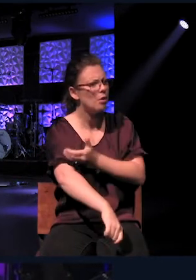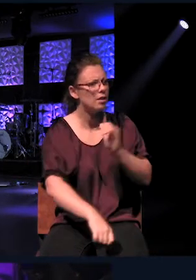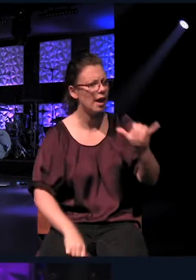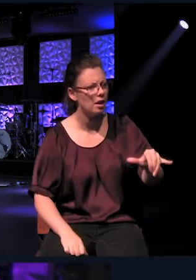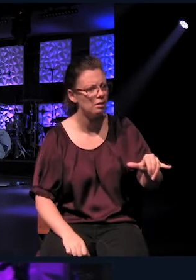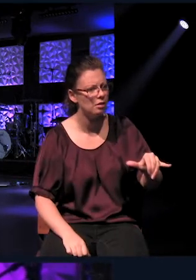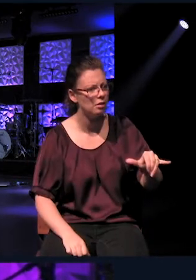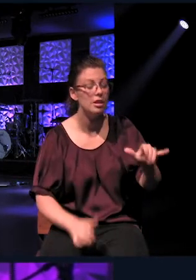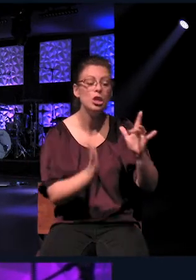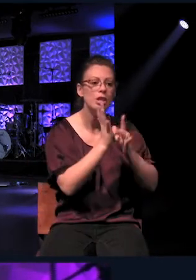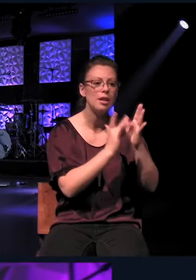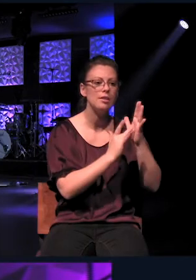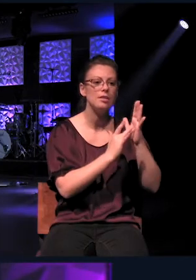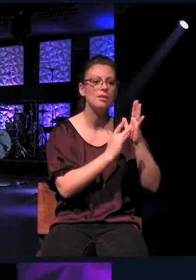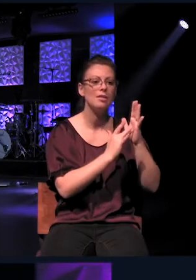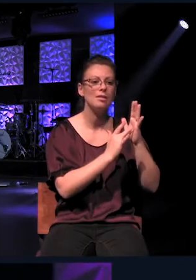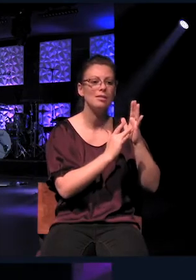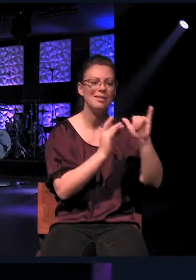Prison